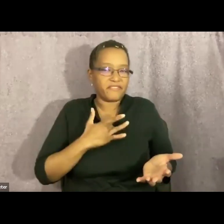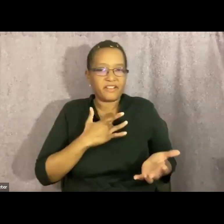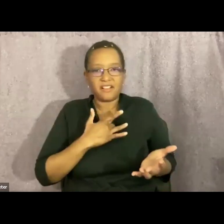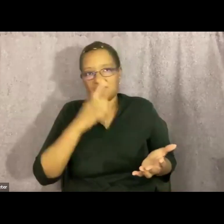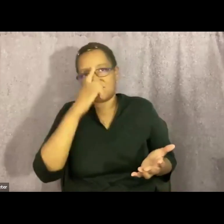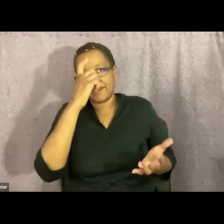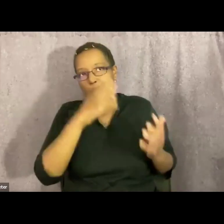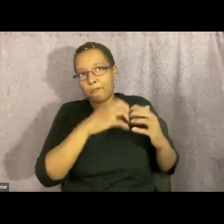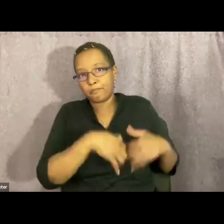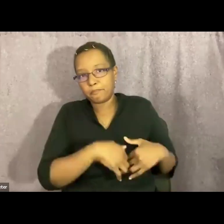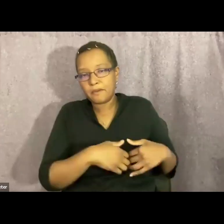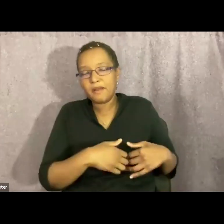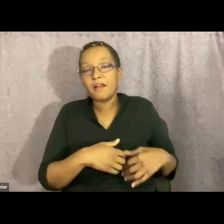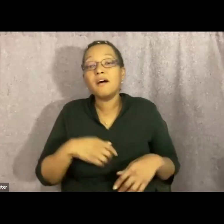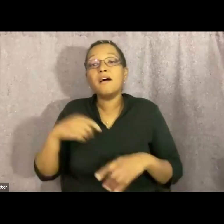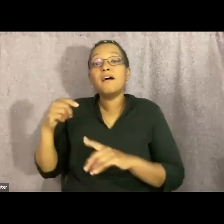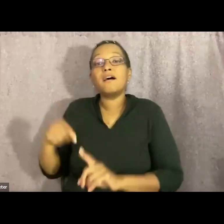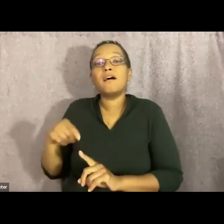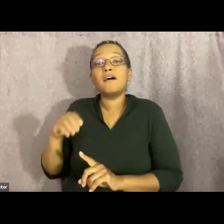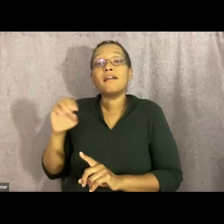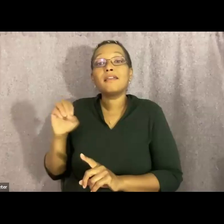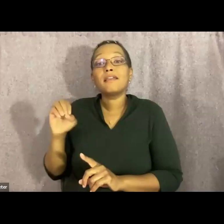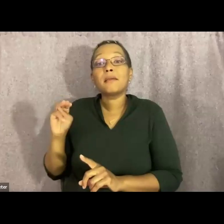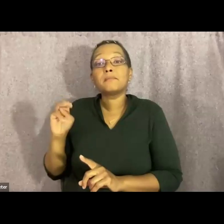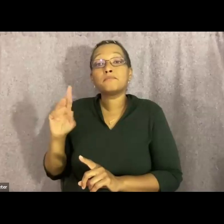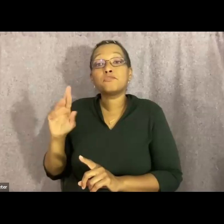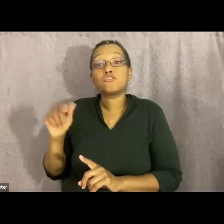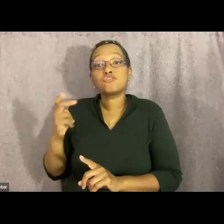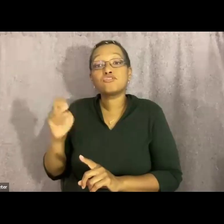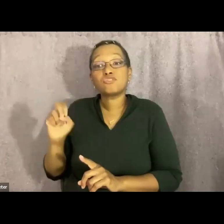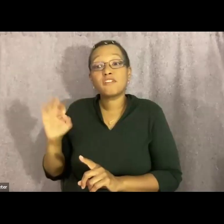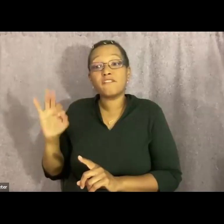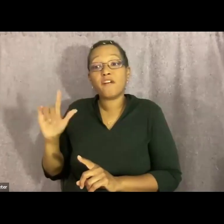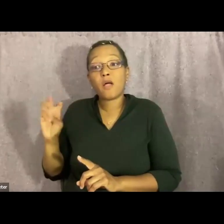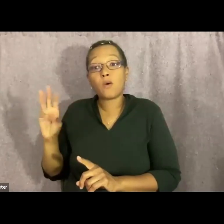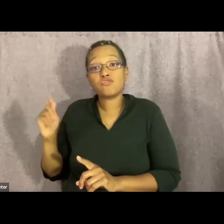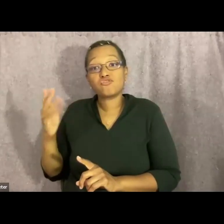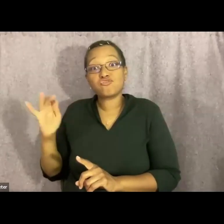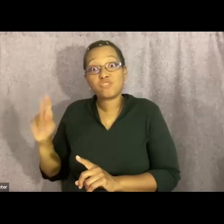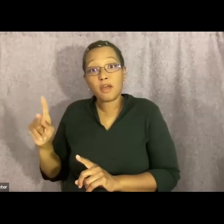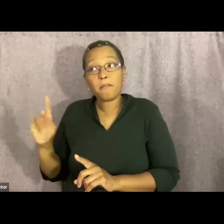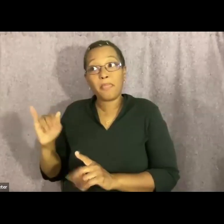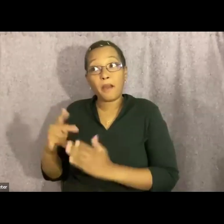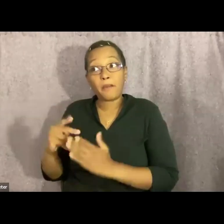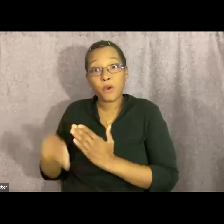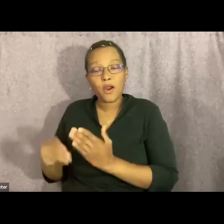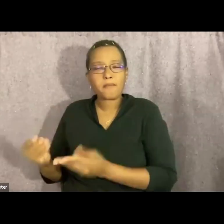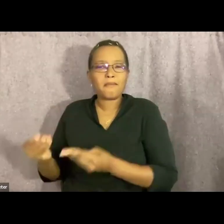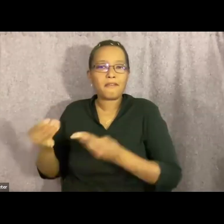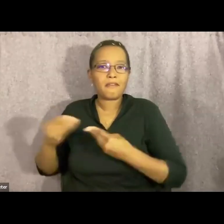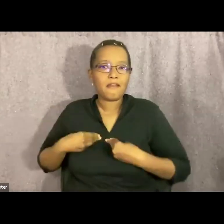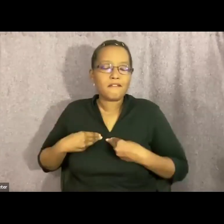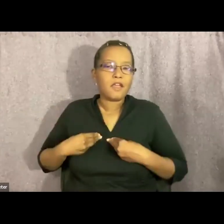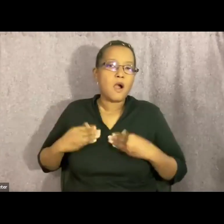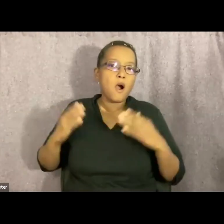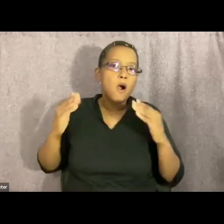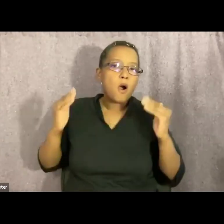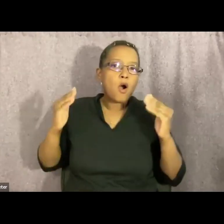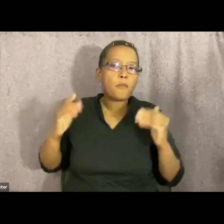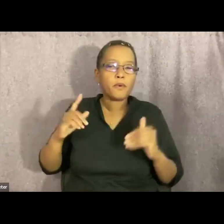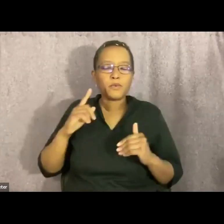programs like the Emerge Fellowship really do give me hope and have been so revolutionary to